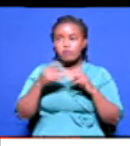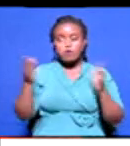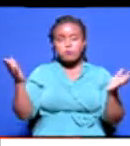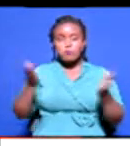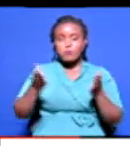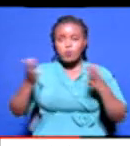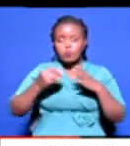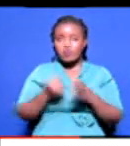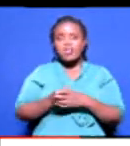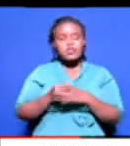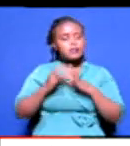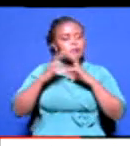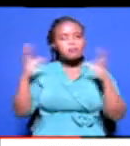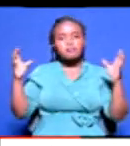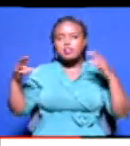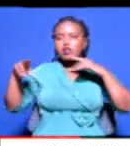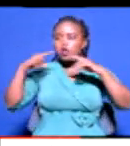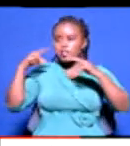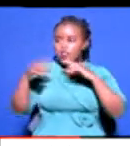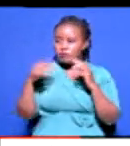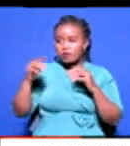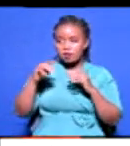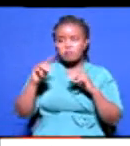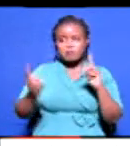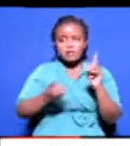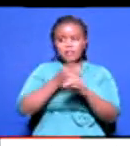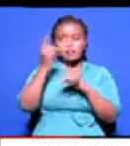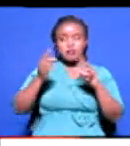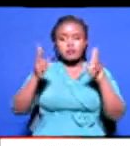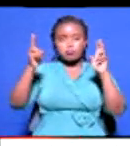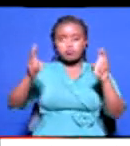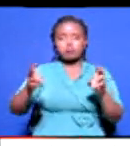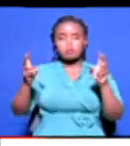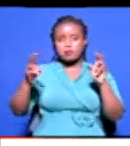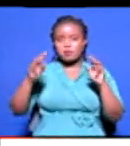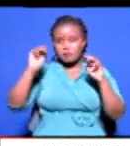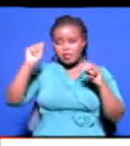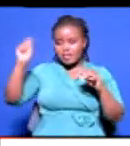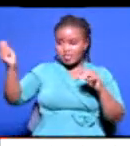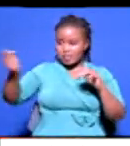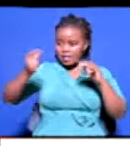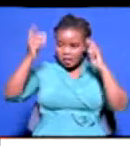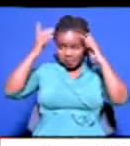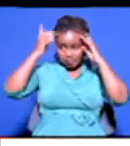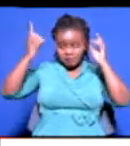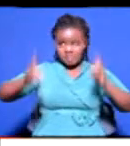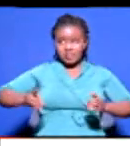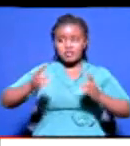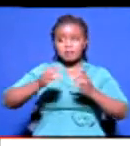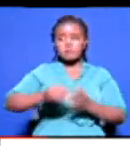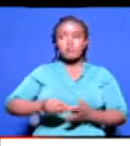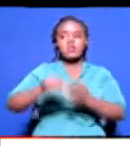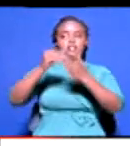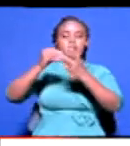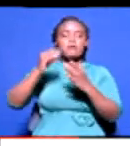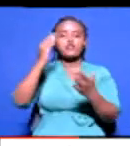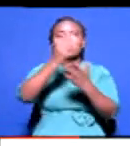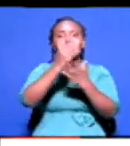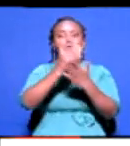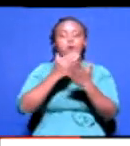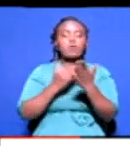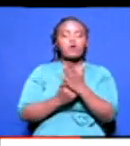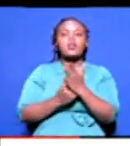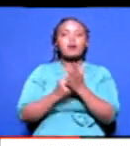Norfolk Hotel, for the premiere episode of Kenya Decides, a special political program by the state